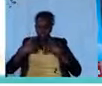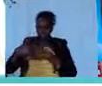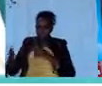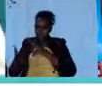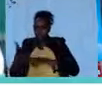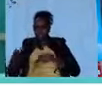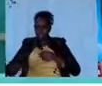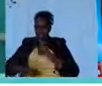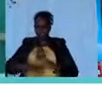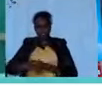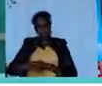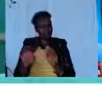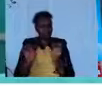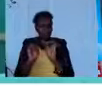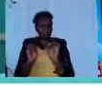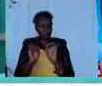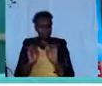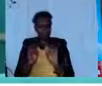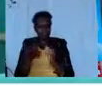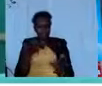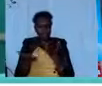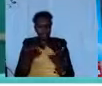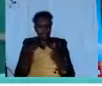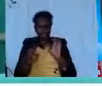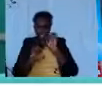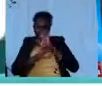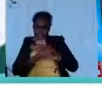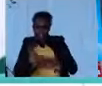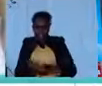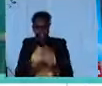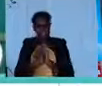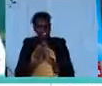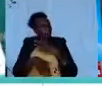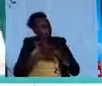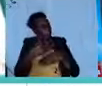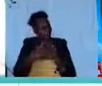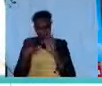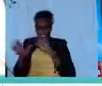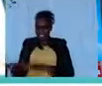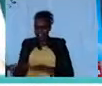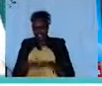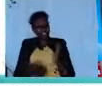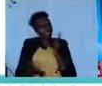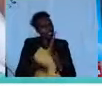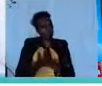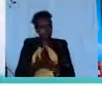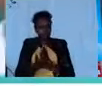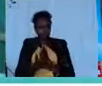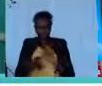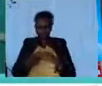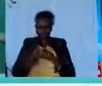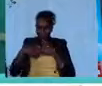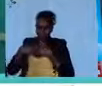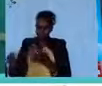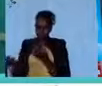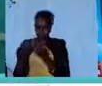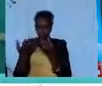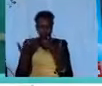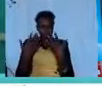season. Even though we are not infected, we are affected, all of us. And we have lost many